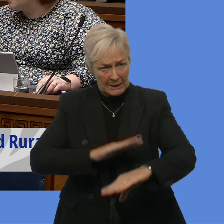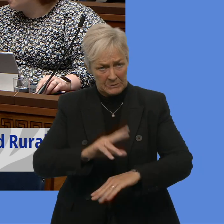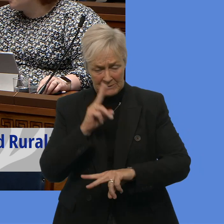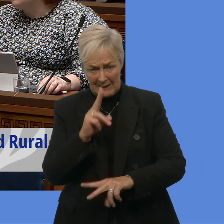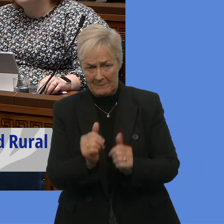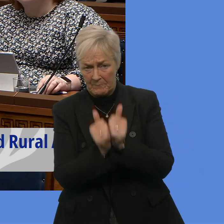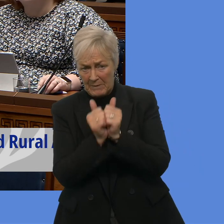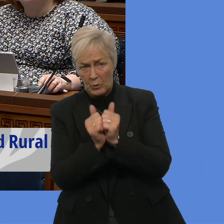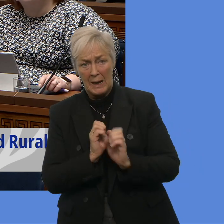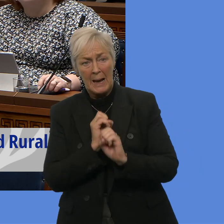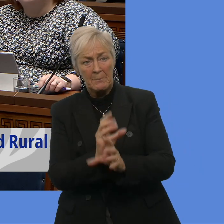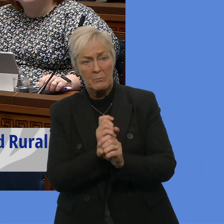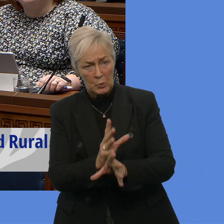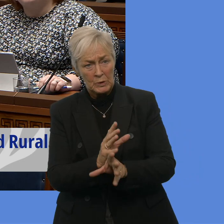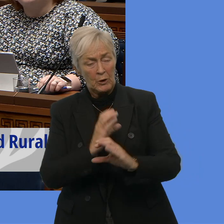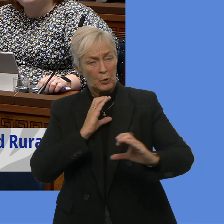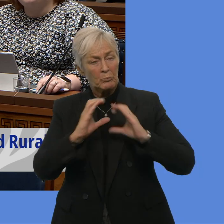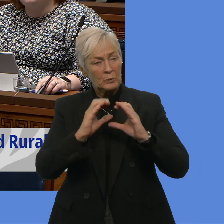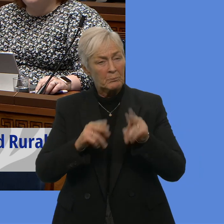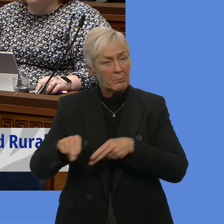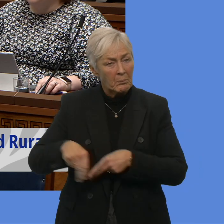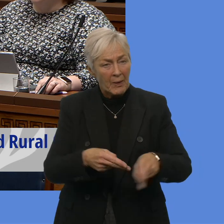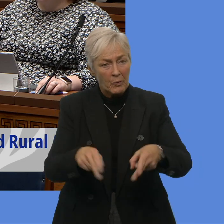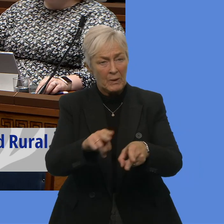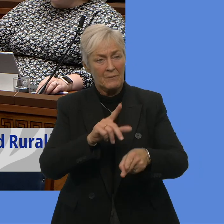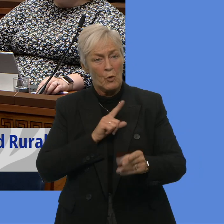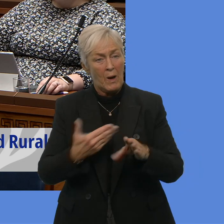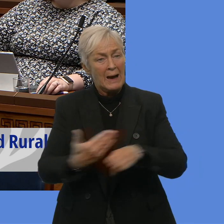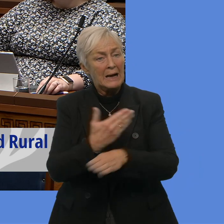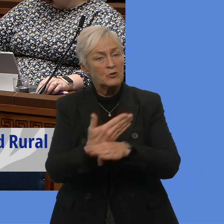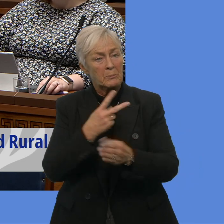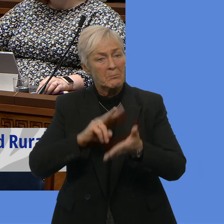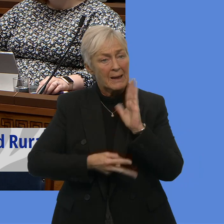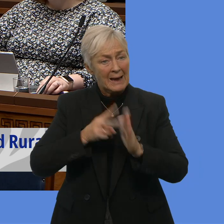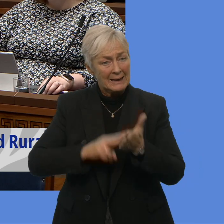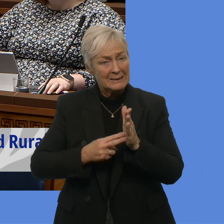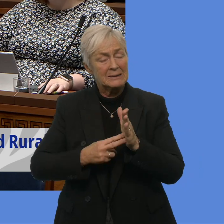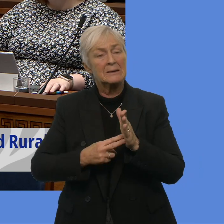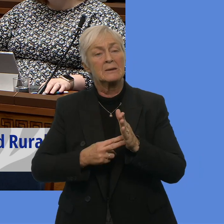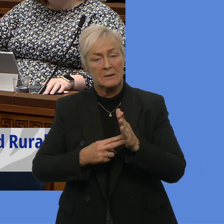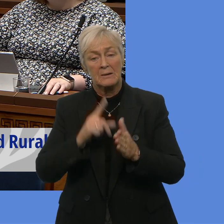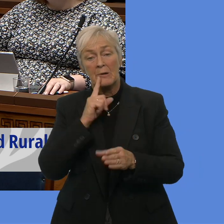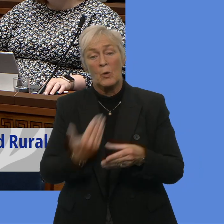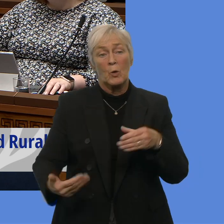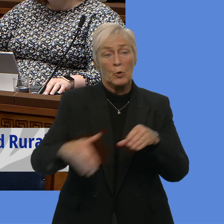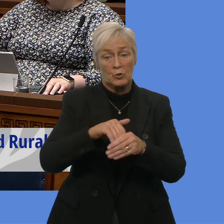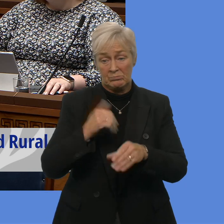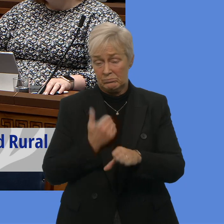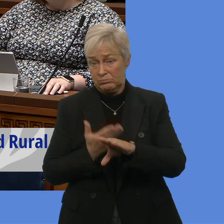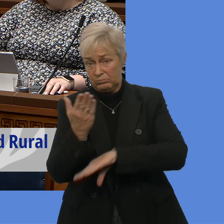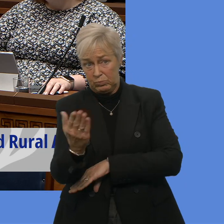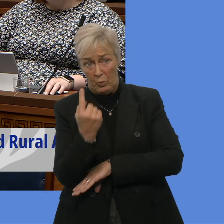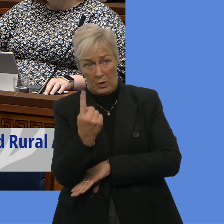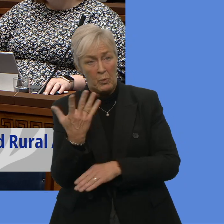valuable input and communication pathway as the implementation of the action plan is progressed. I want to say in closing that I was at one of those events, which is